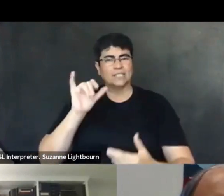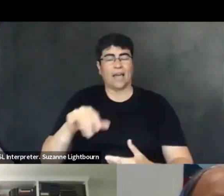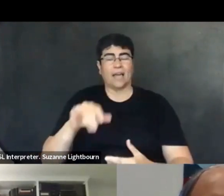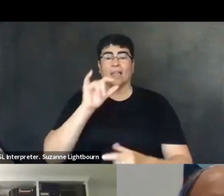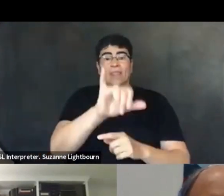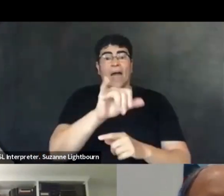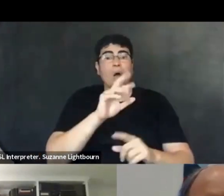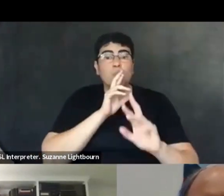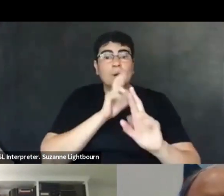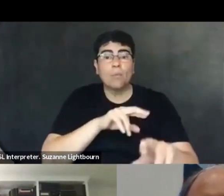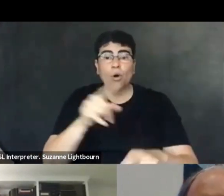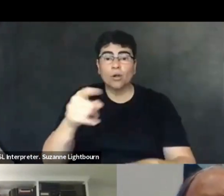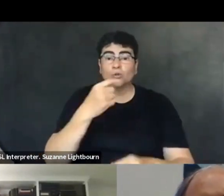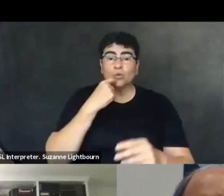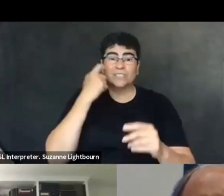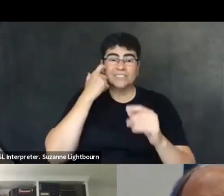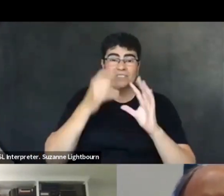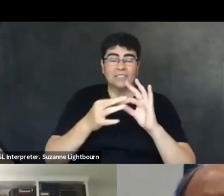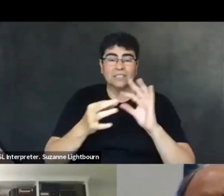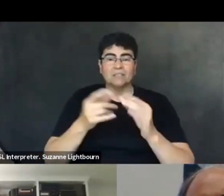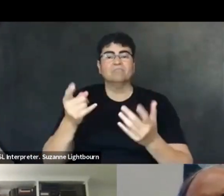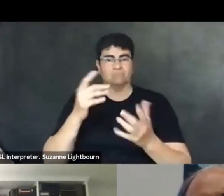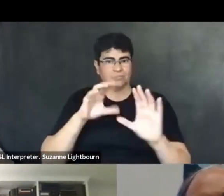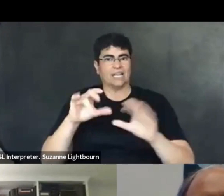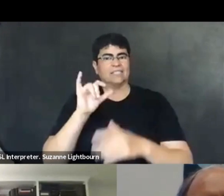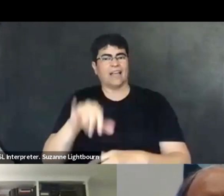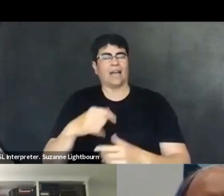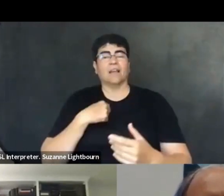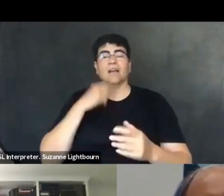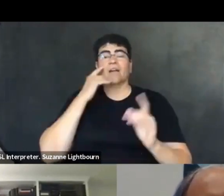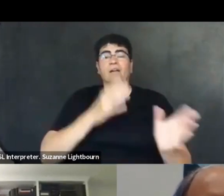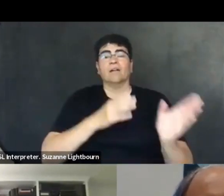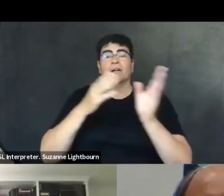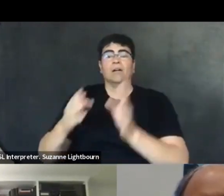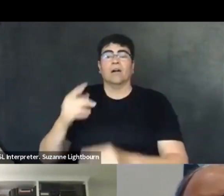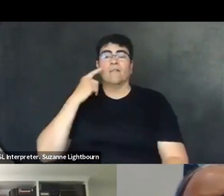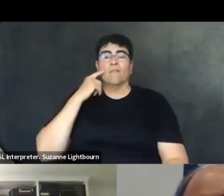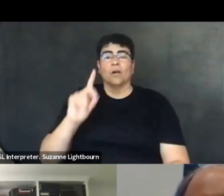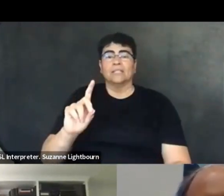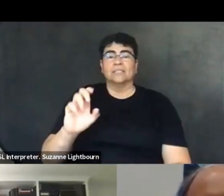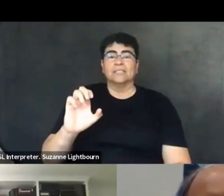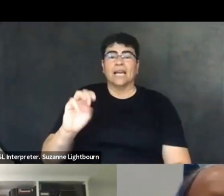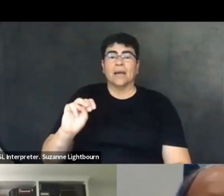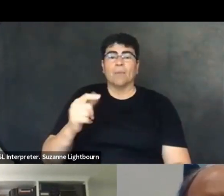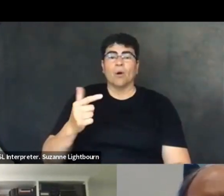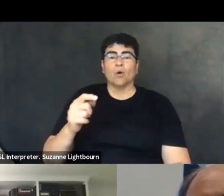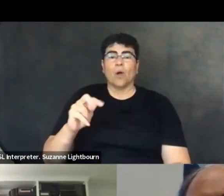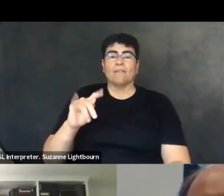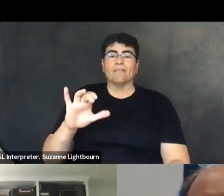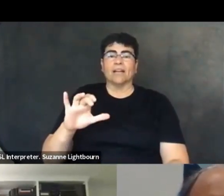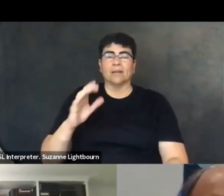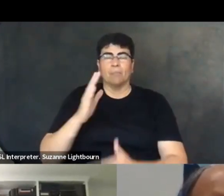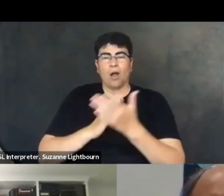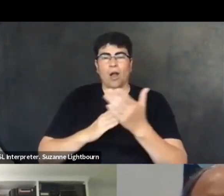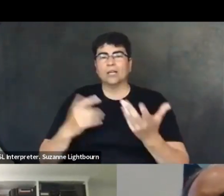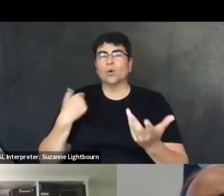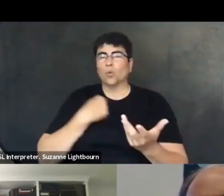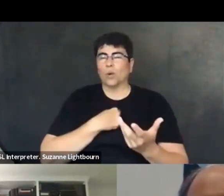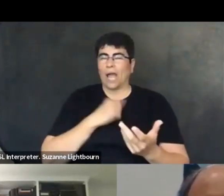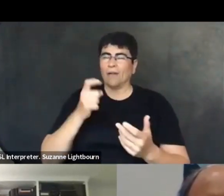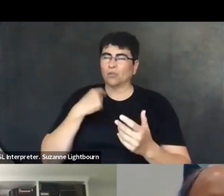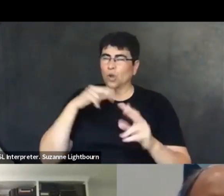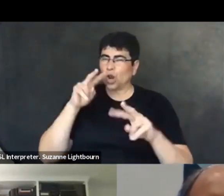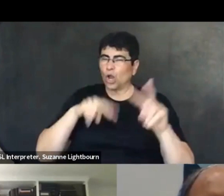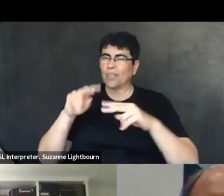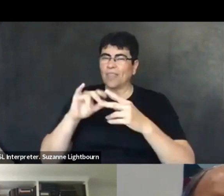again, helps us do that. On the demographic side, I think a present context, we realize that diversity is